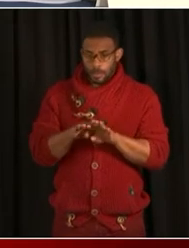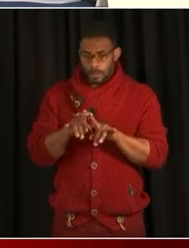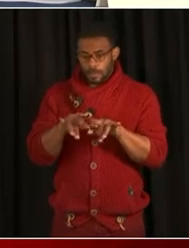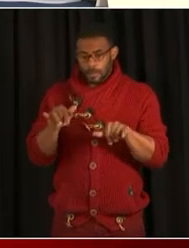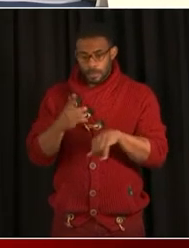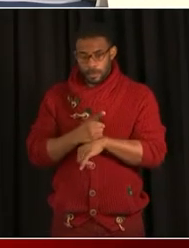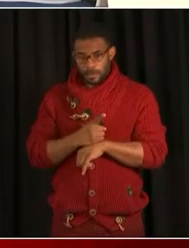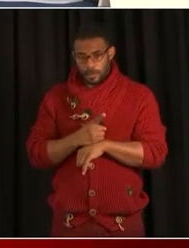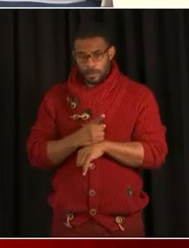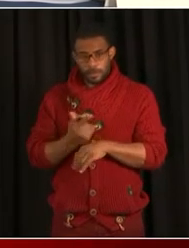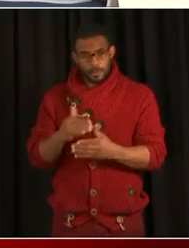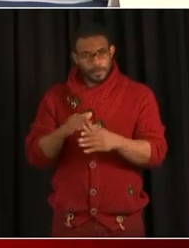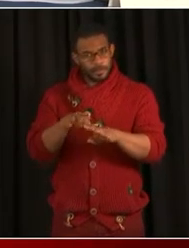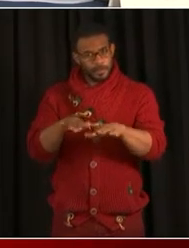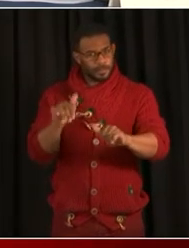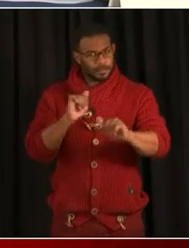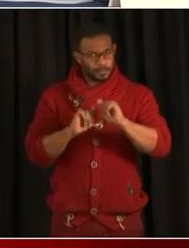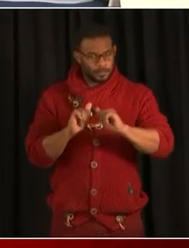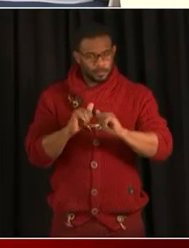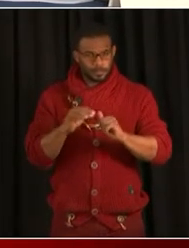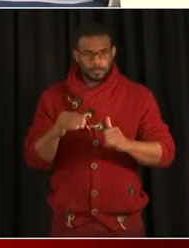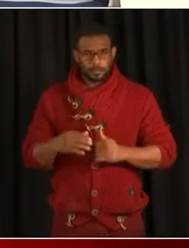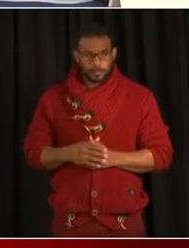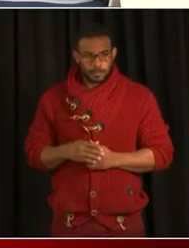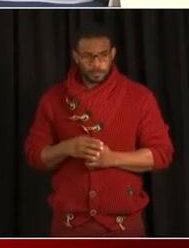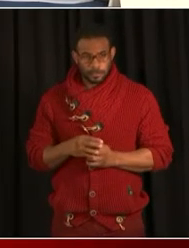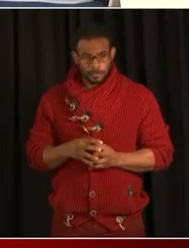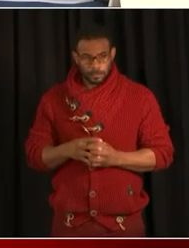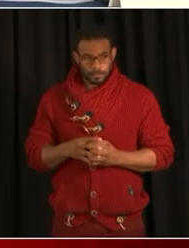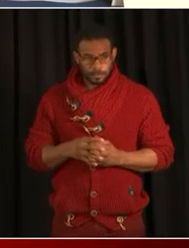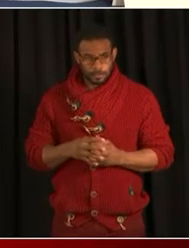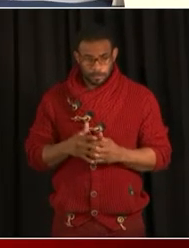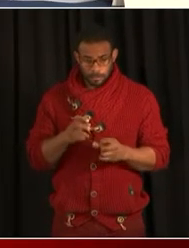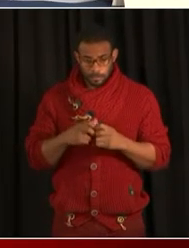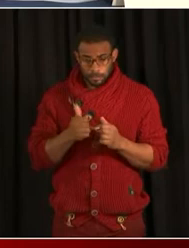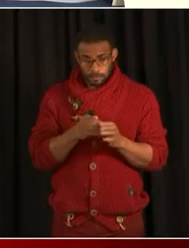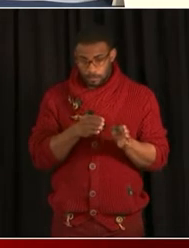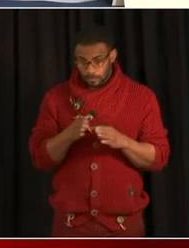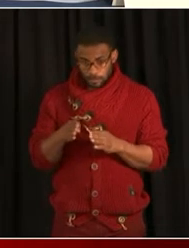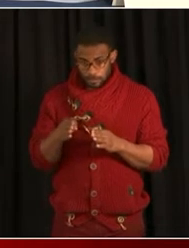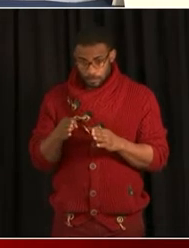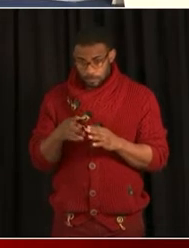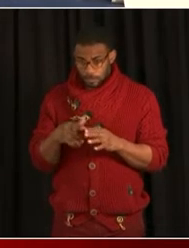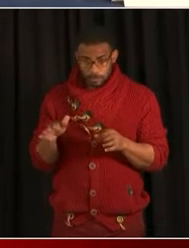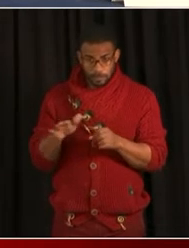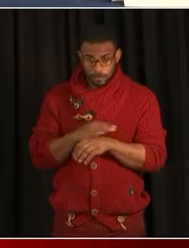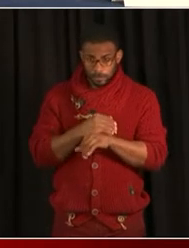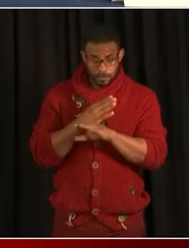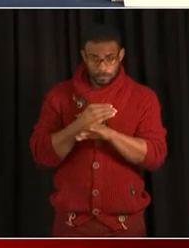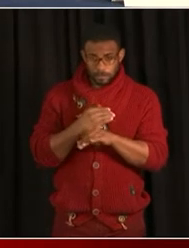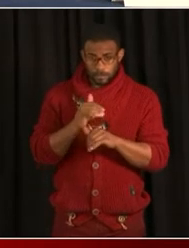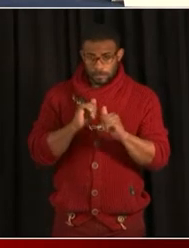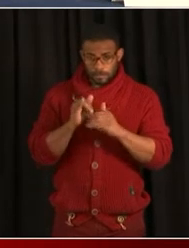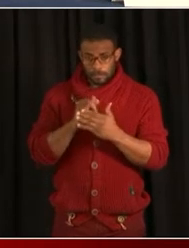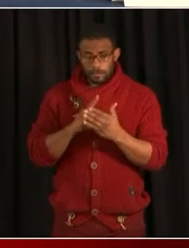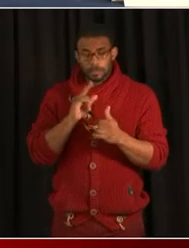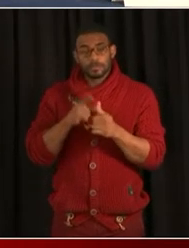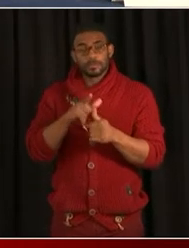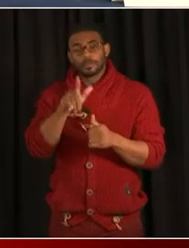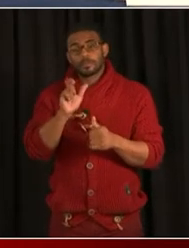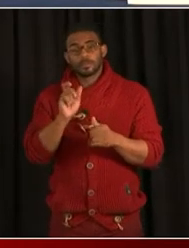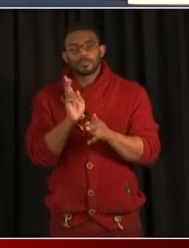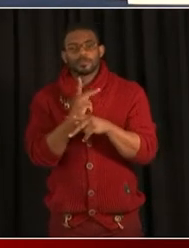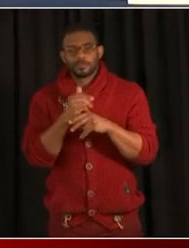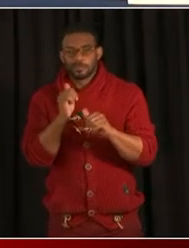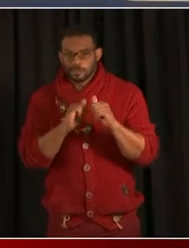closed the same day, and it was, again, a children's show. And the problem with pivoting to totally virtually for performing arts is first you